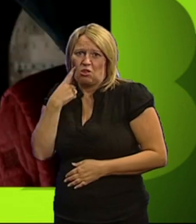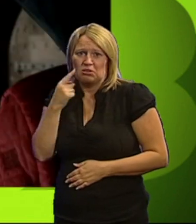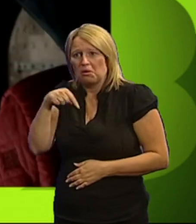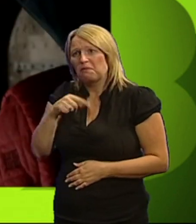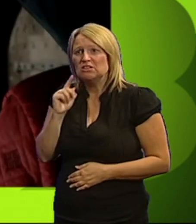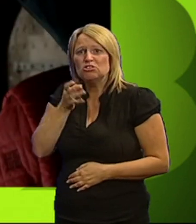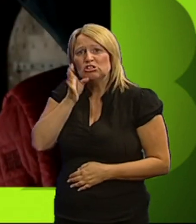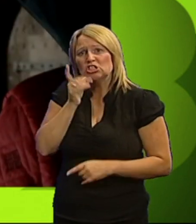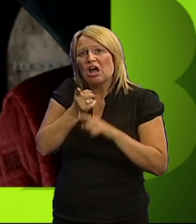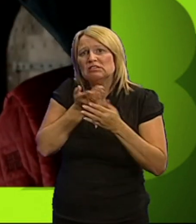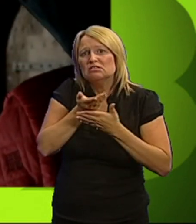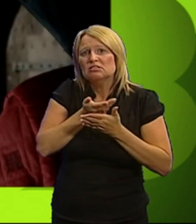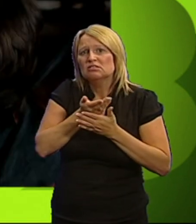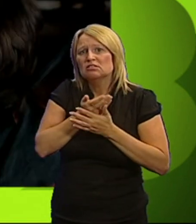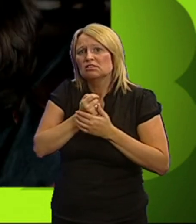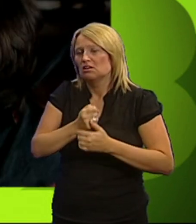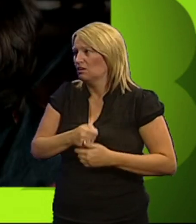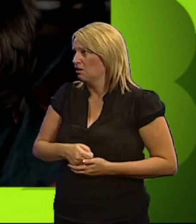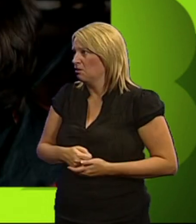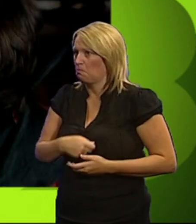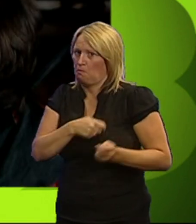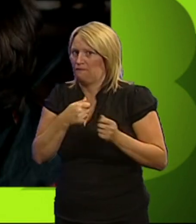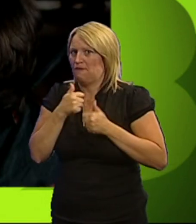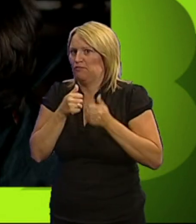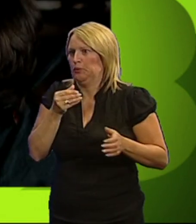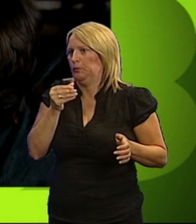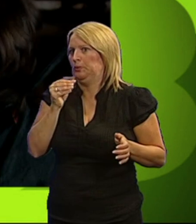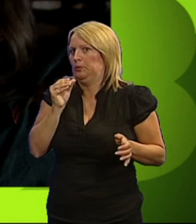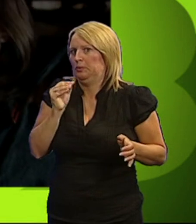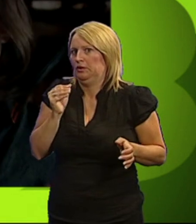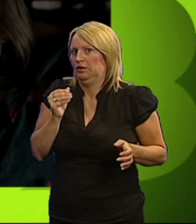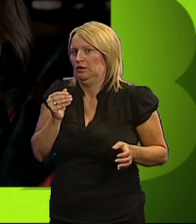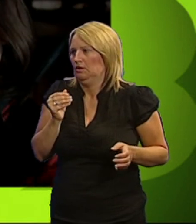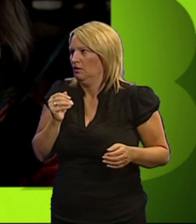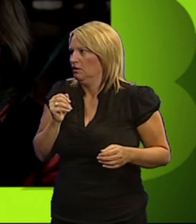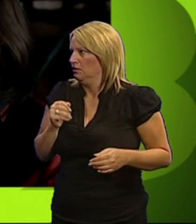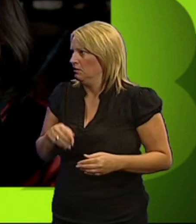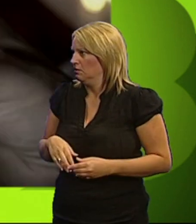in for a drink and a chat. I brought her favorite tipple.